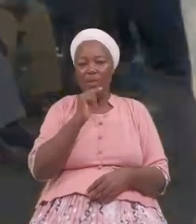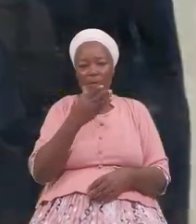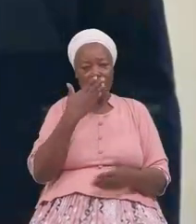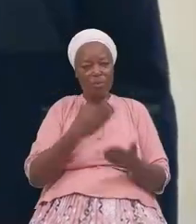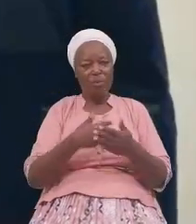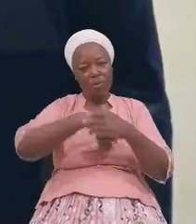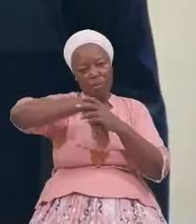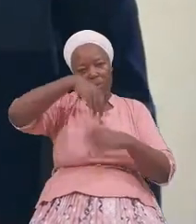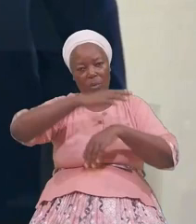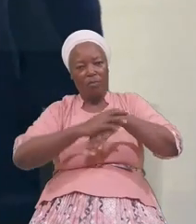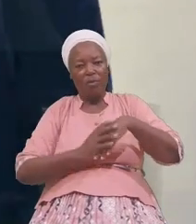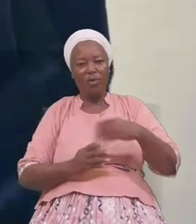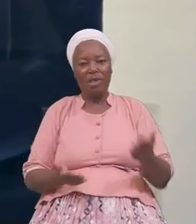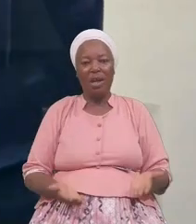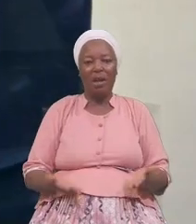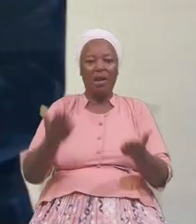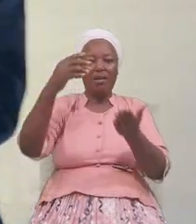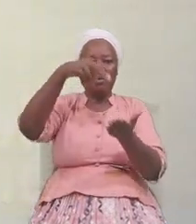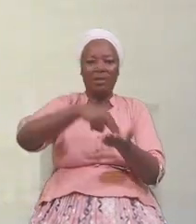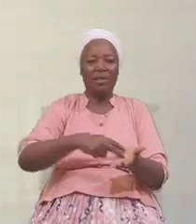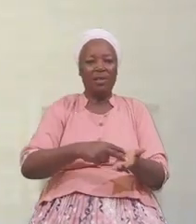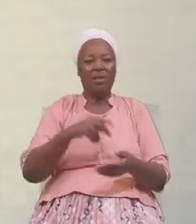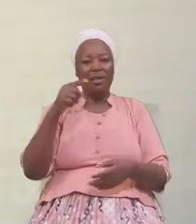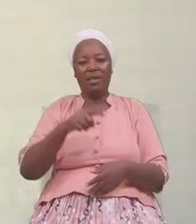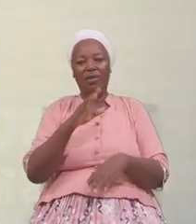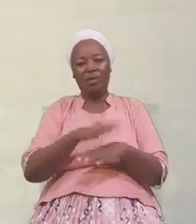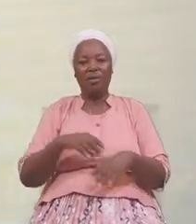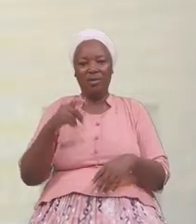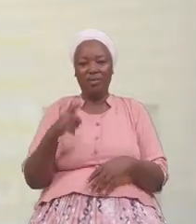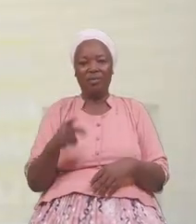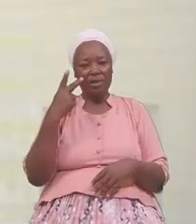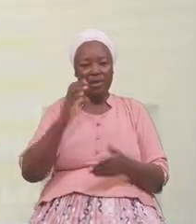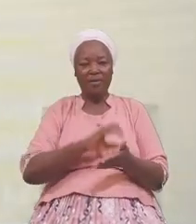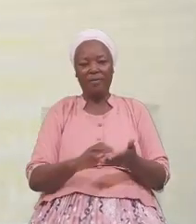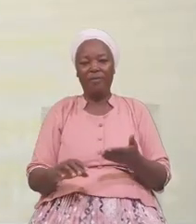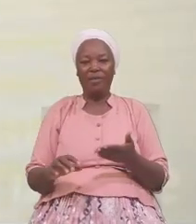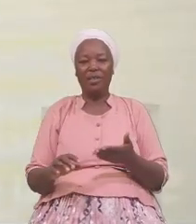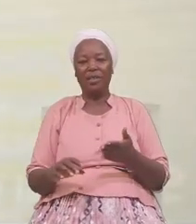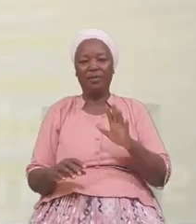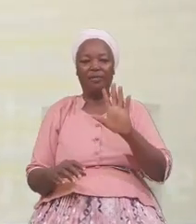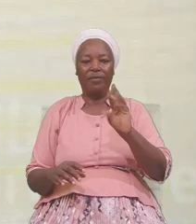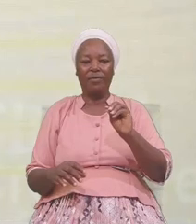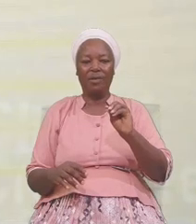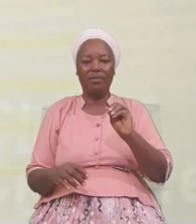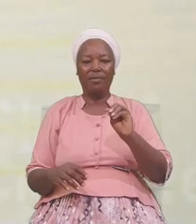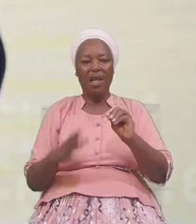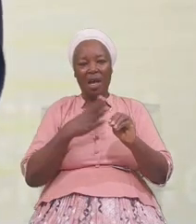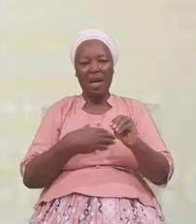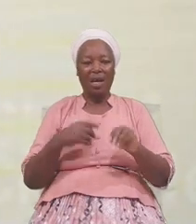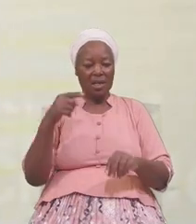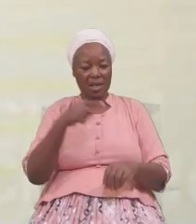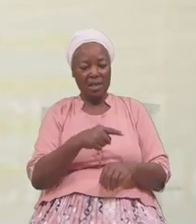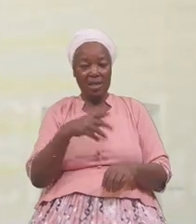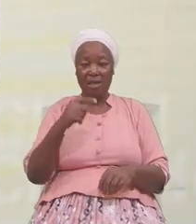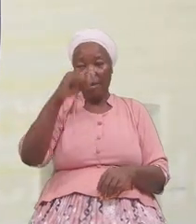comfort, rise, he calleth thee. Look at verse 40, verse 50. And he, the